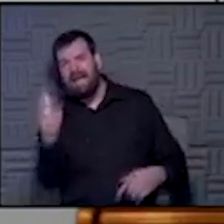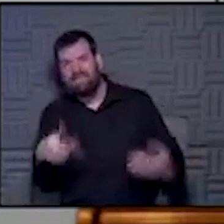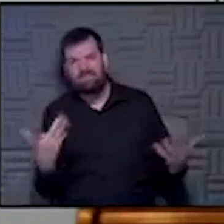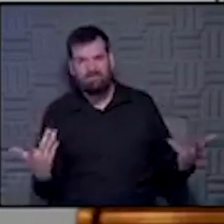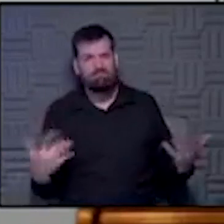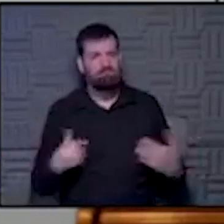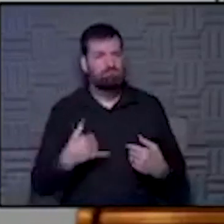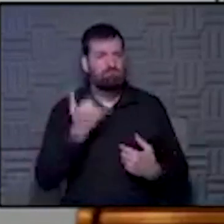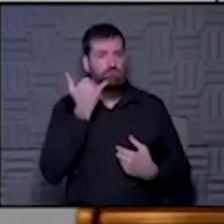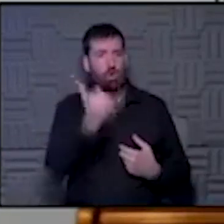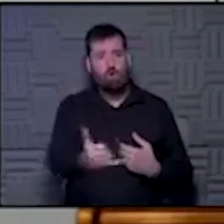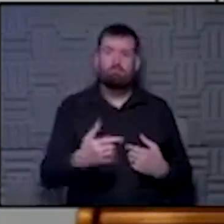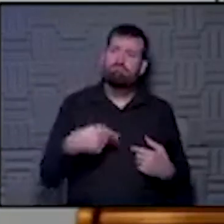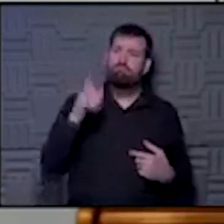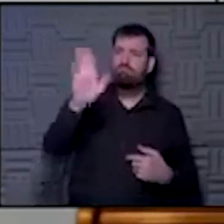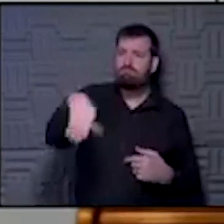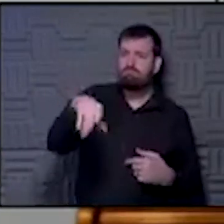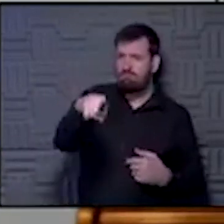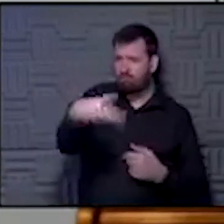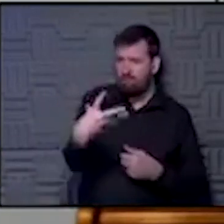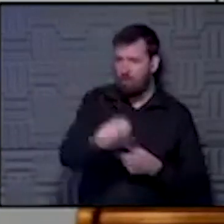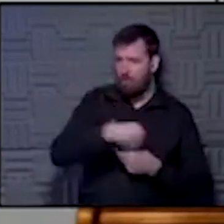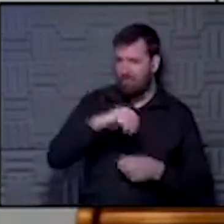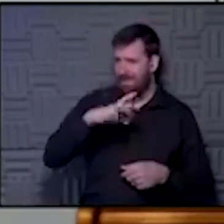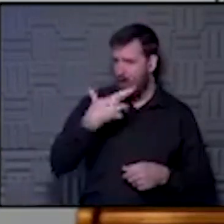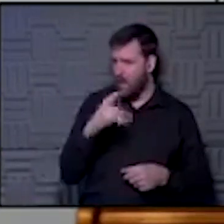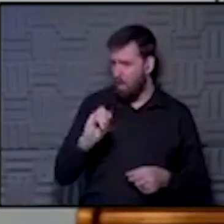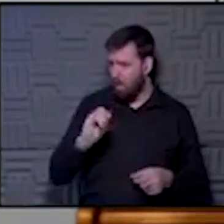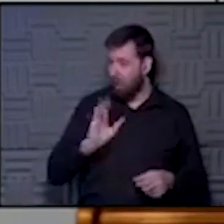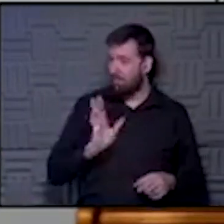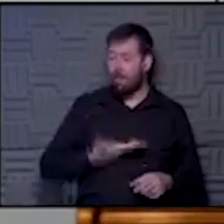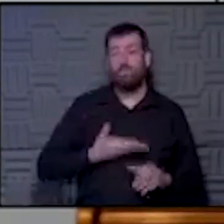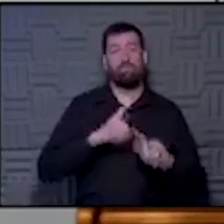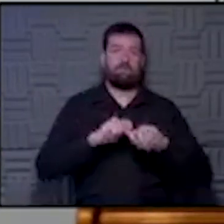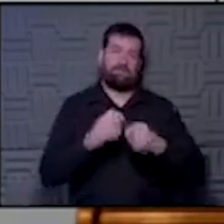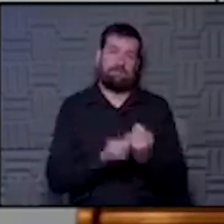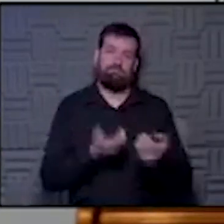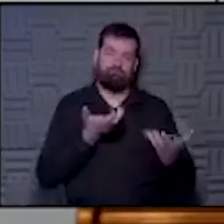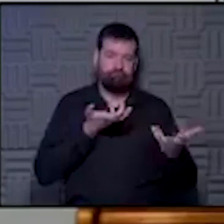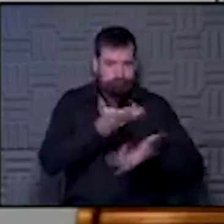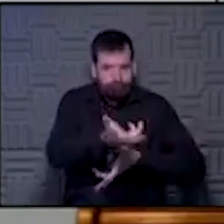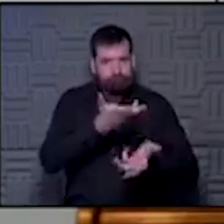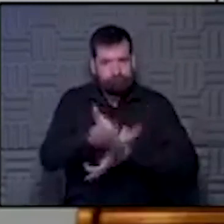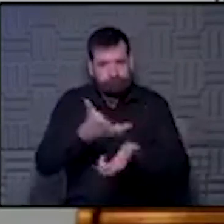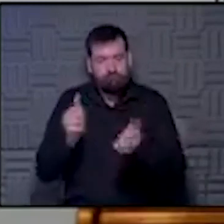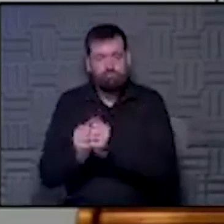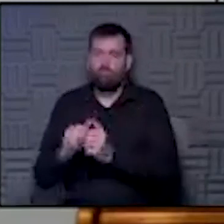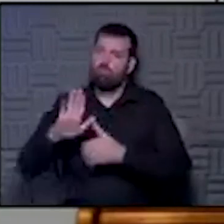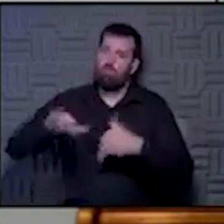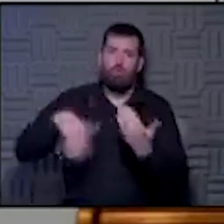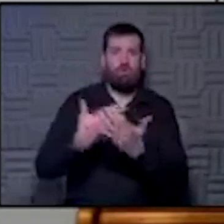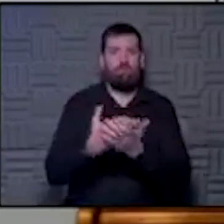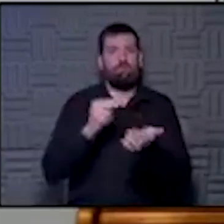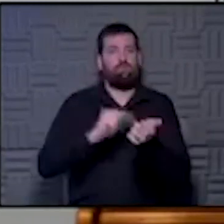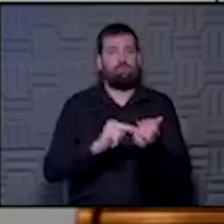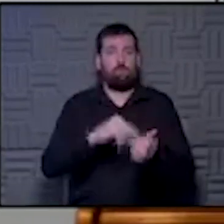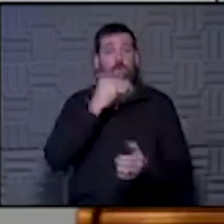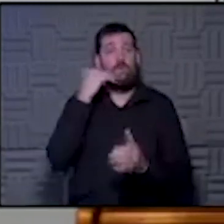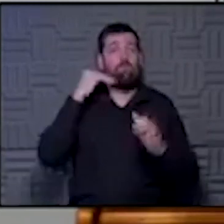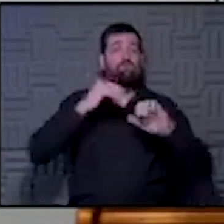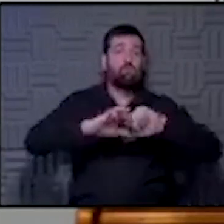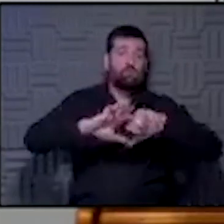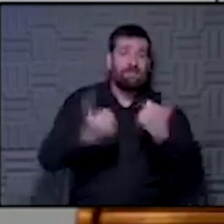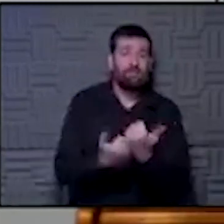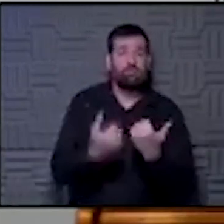give them a call, ask them, are you a part of the ECHO? I will tell you, our teams worked very closely with all of the nursing home associations in the state to get the